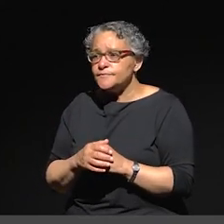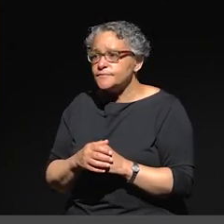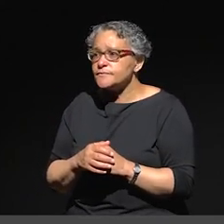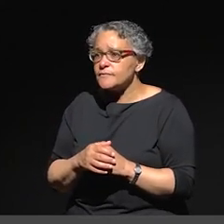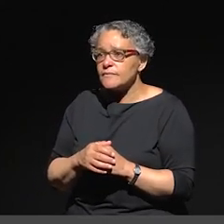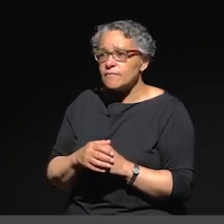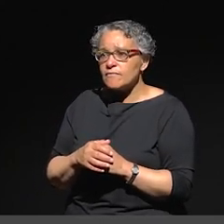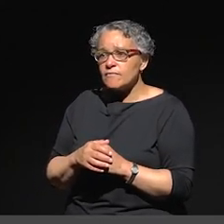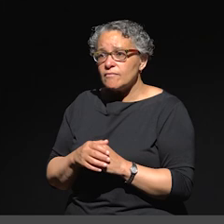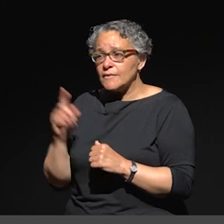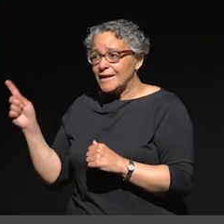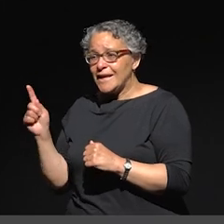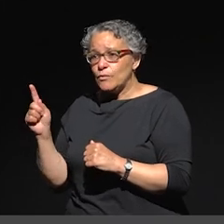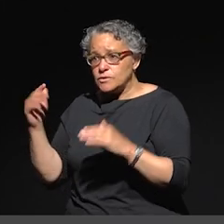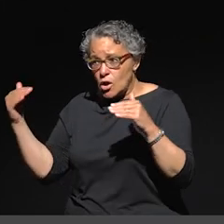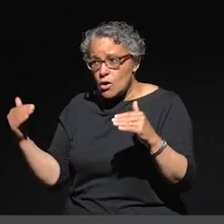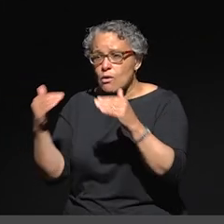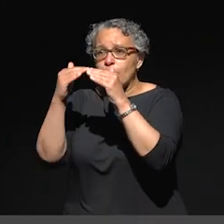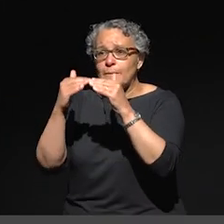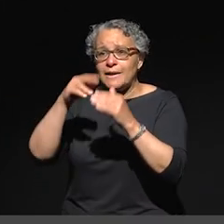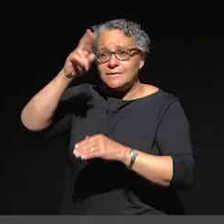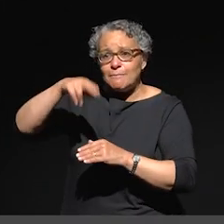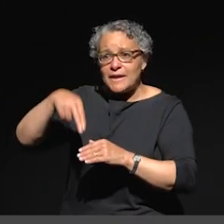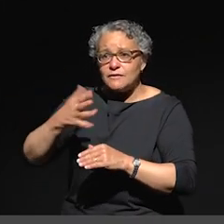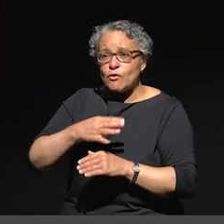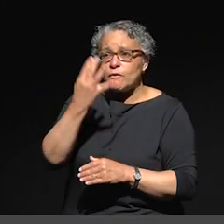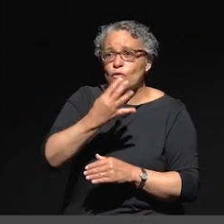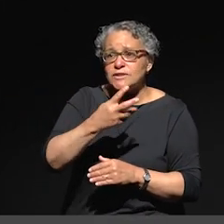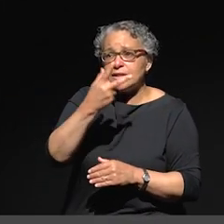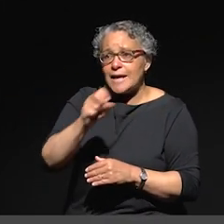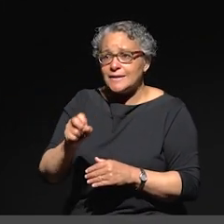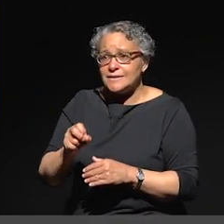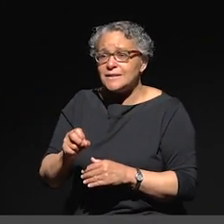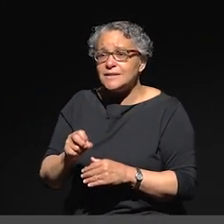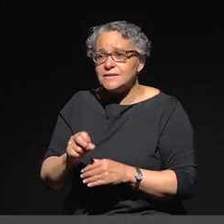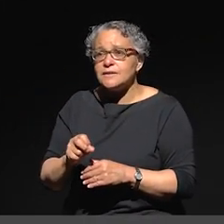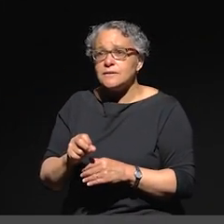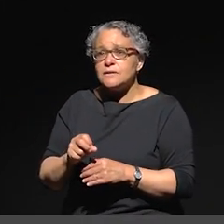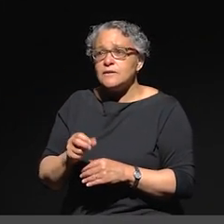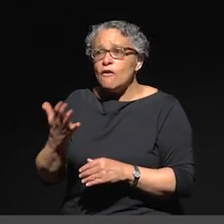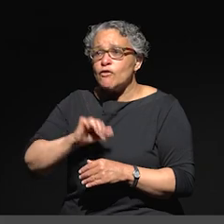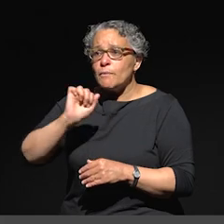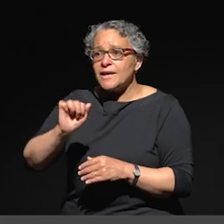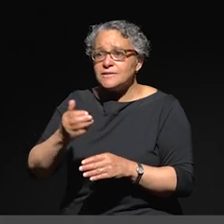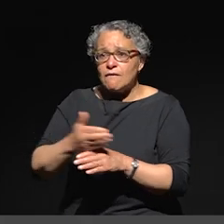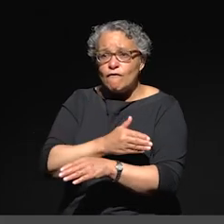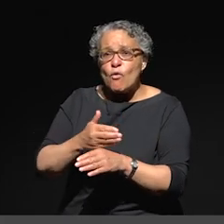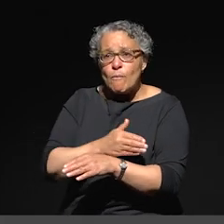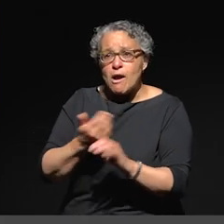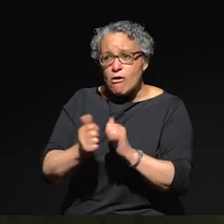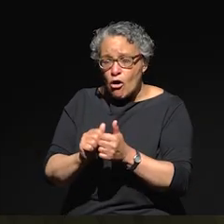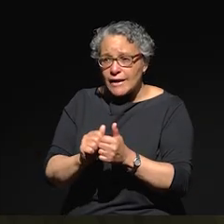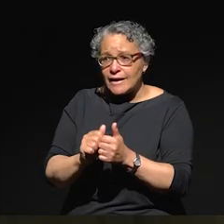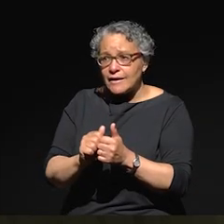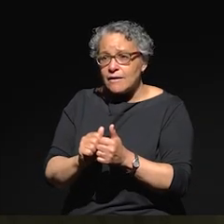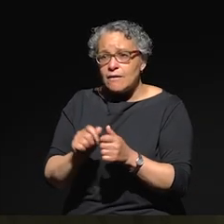complimenting the paintings here in the middle, which were from the 1480s, and are by his former colleague and mentor, Pietro Perugino, as well as Botticelli